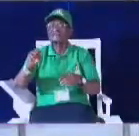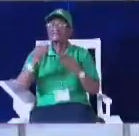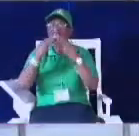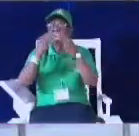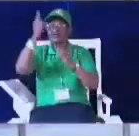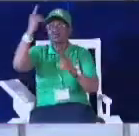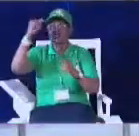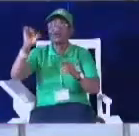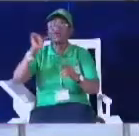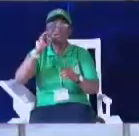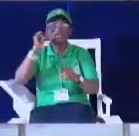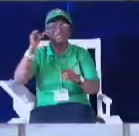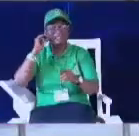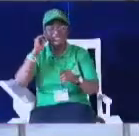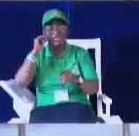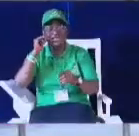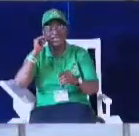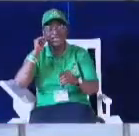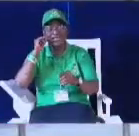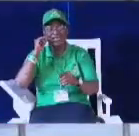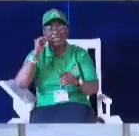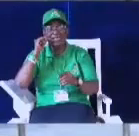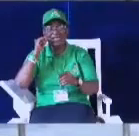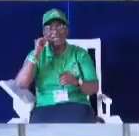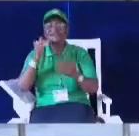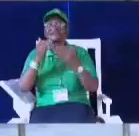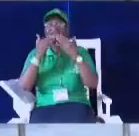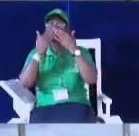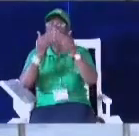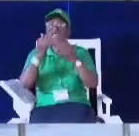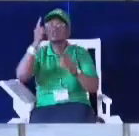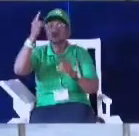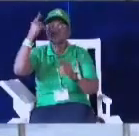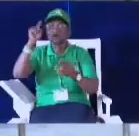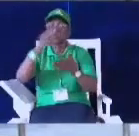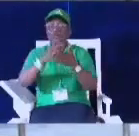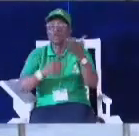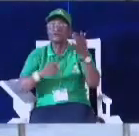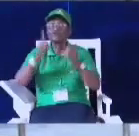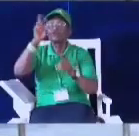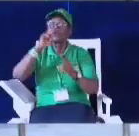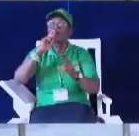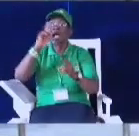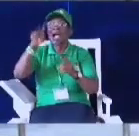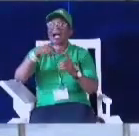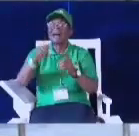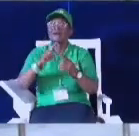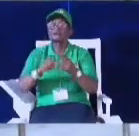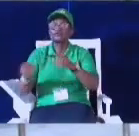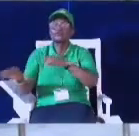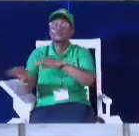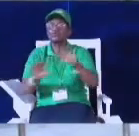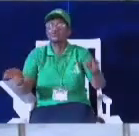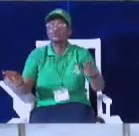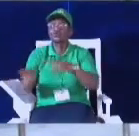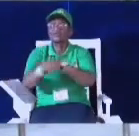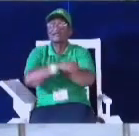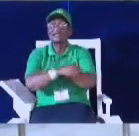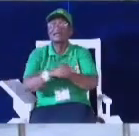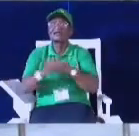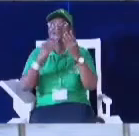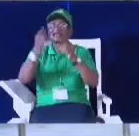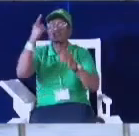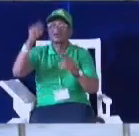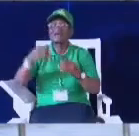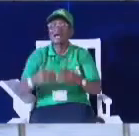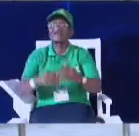Thank you for yesterday. Thank you for what we're about to do today. Thank you in advance for